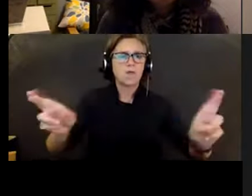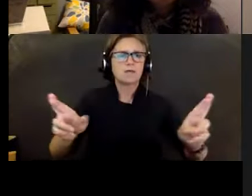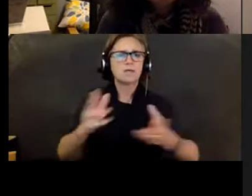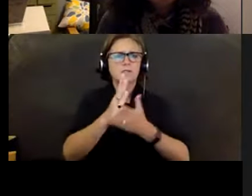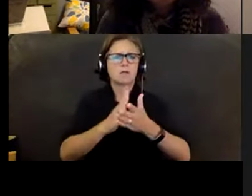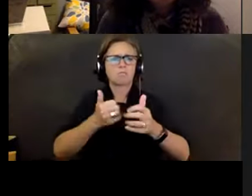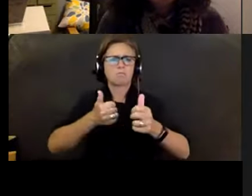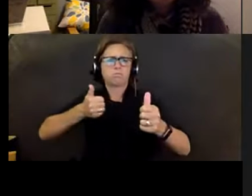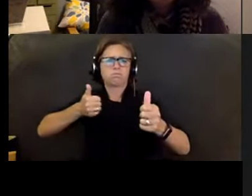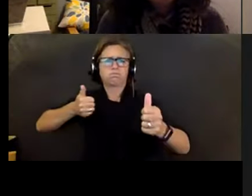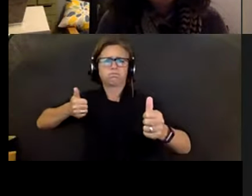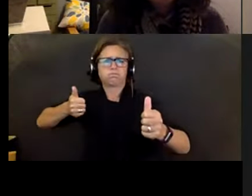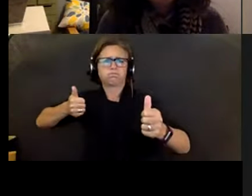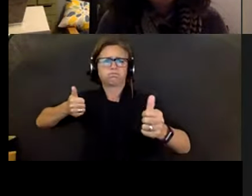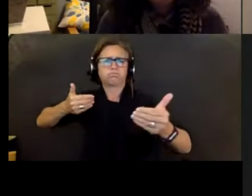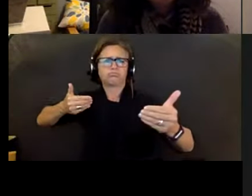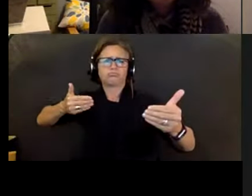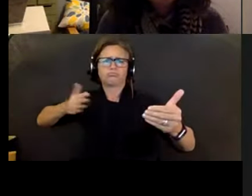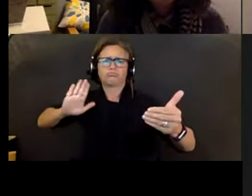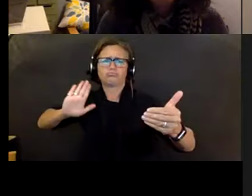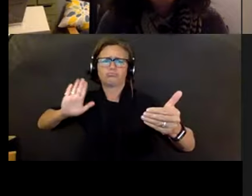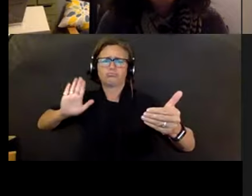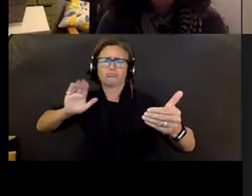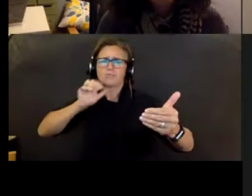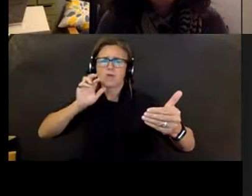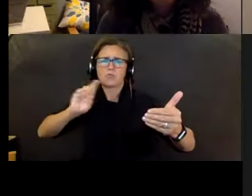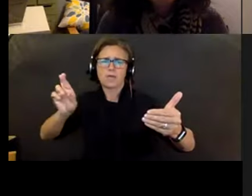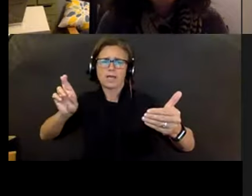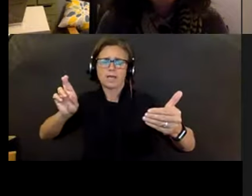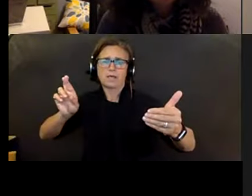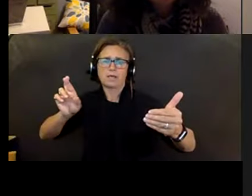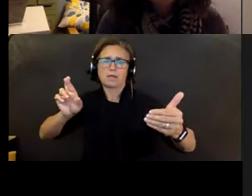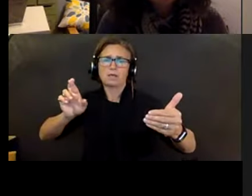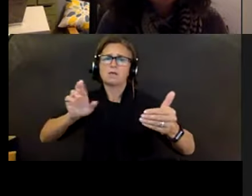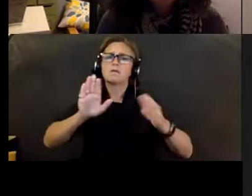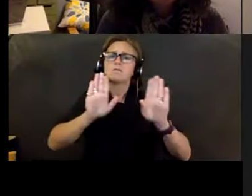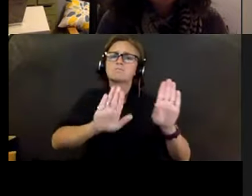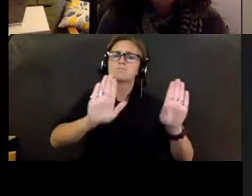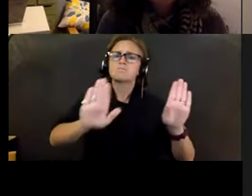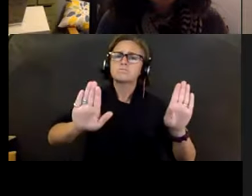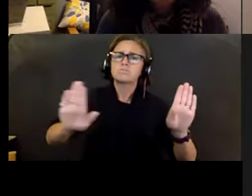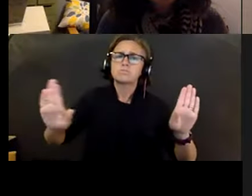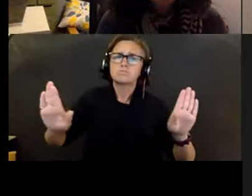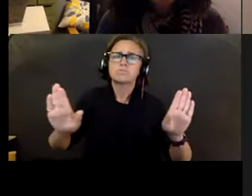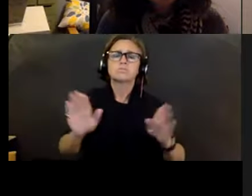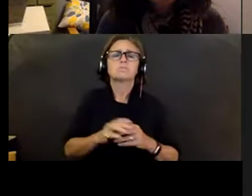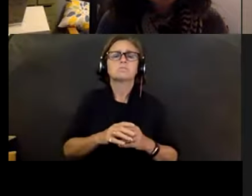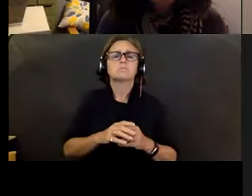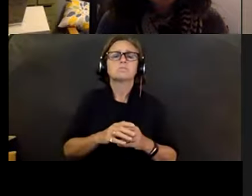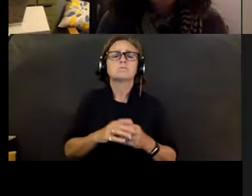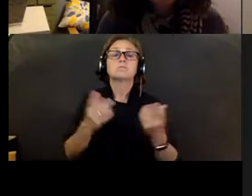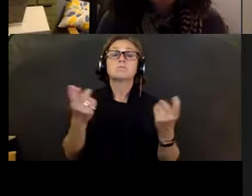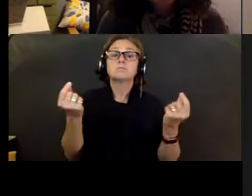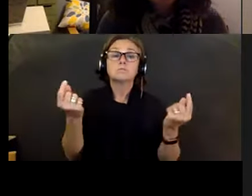really provide the training, right, that our faculty need, that our staff need,